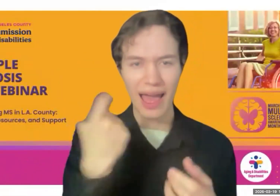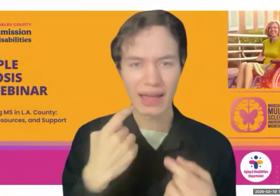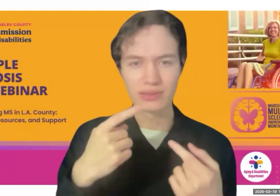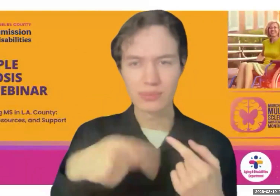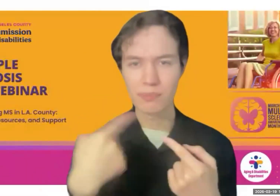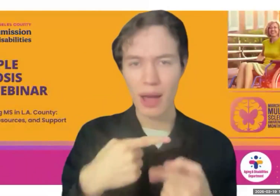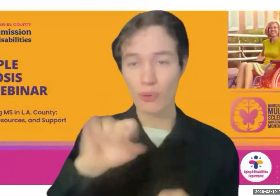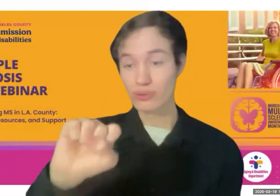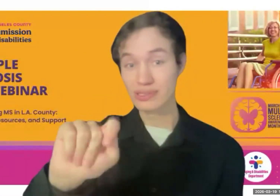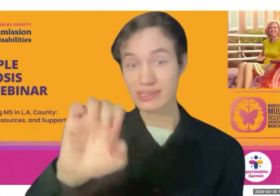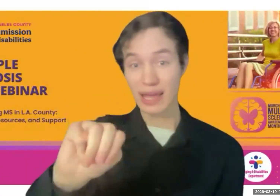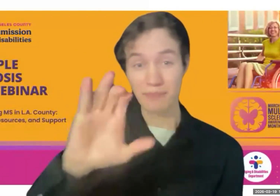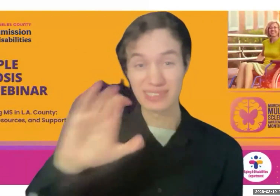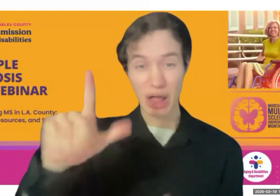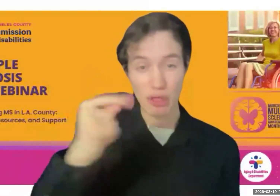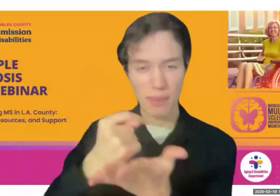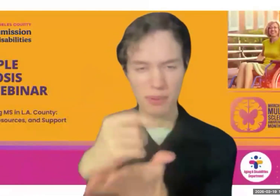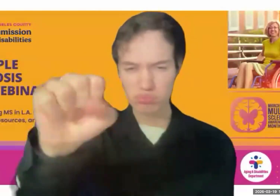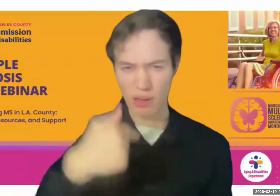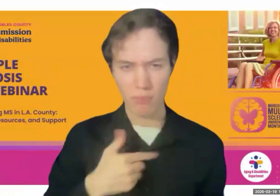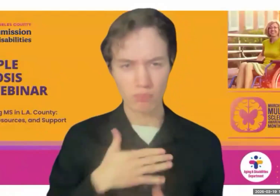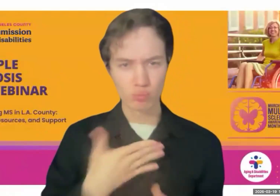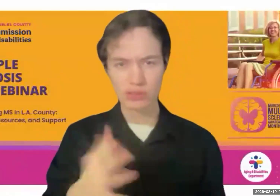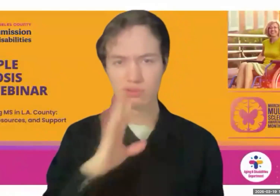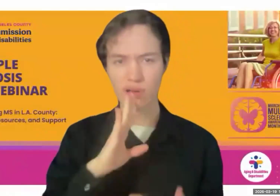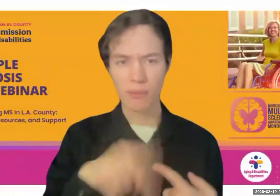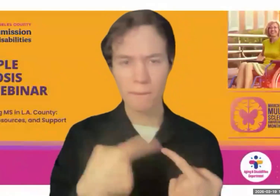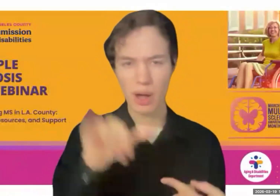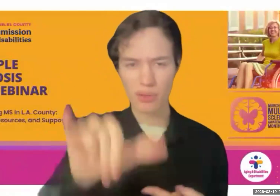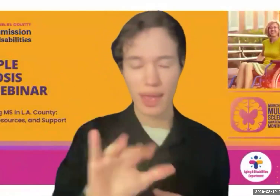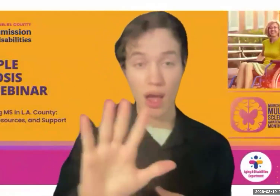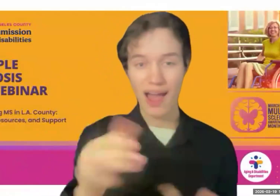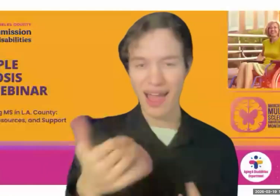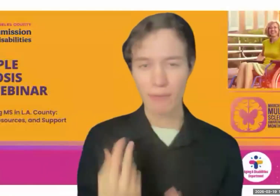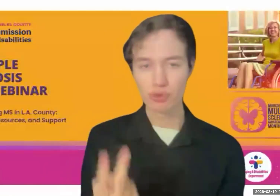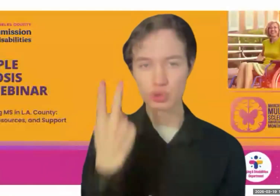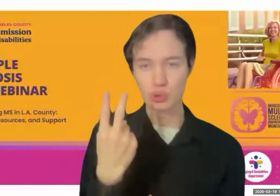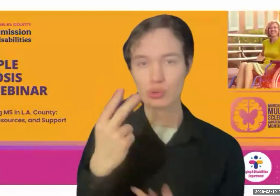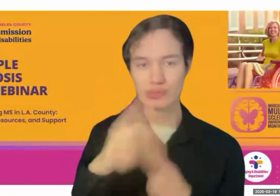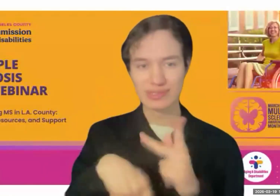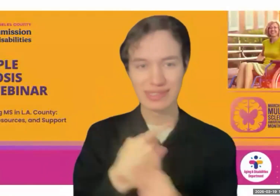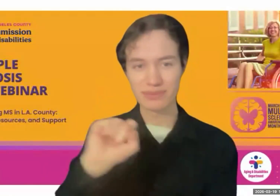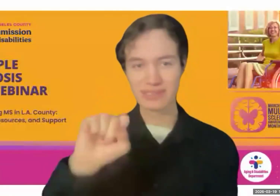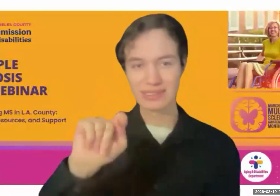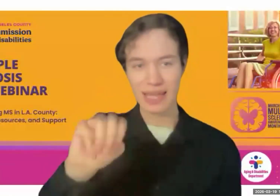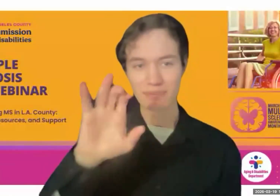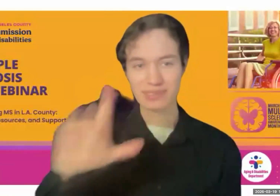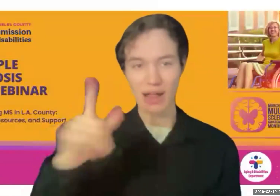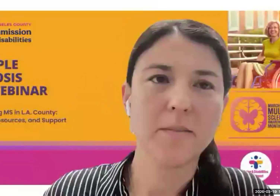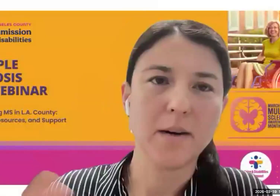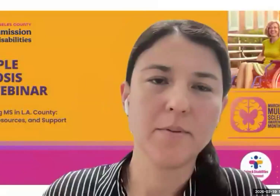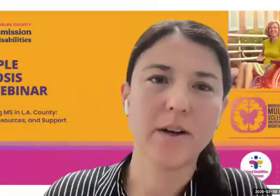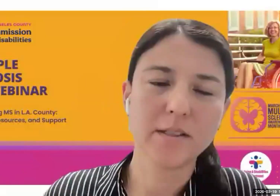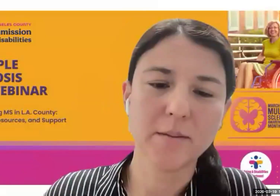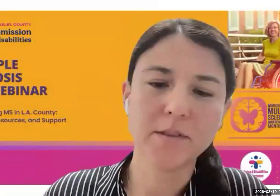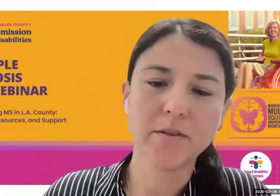So I can talk about that a little bit. Okay. There's two types of stem cell therapy. So one